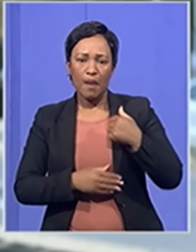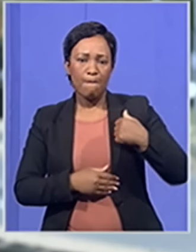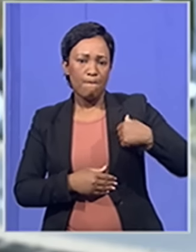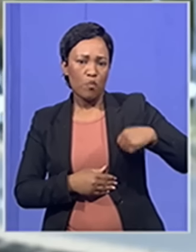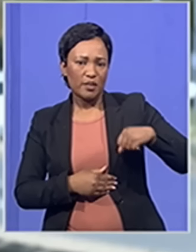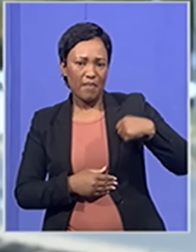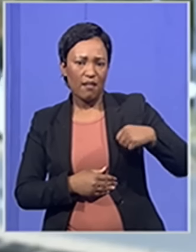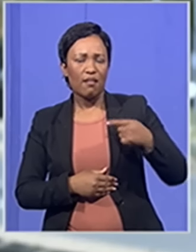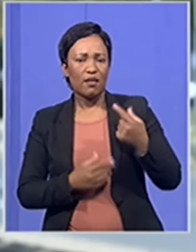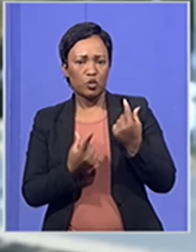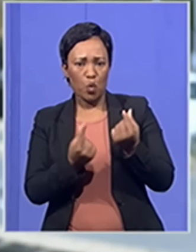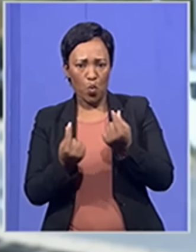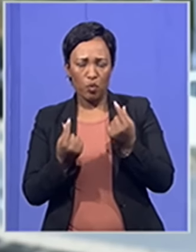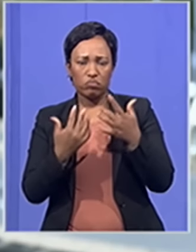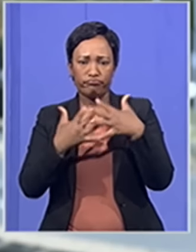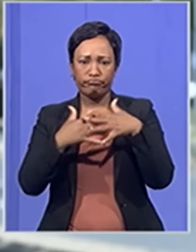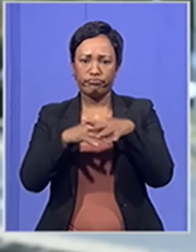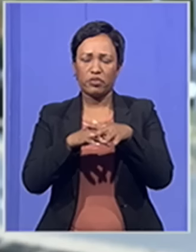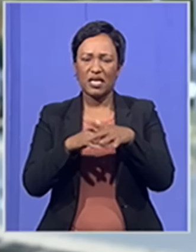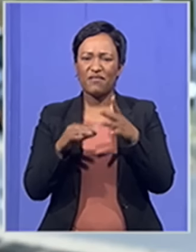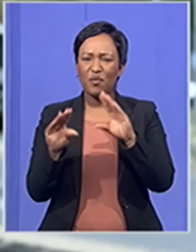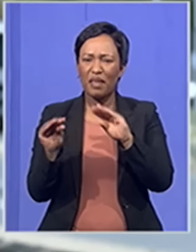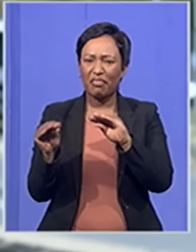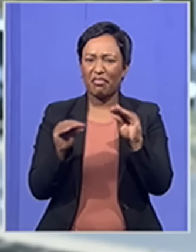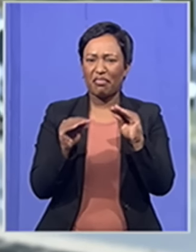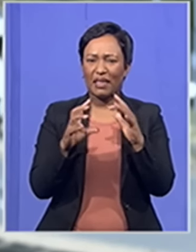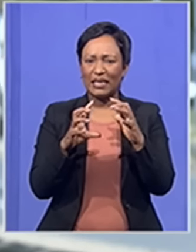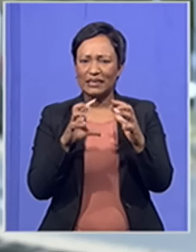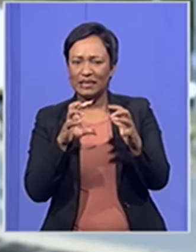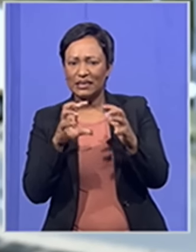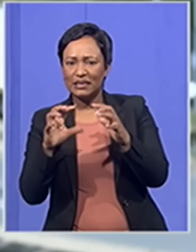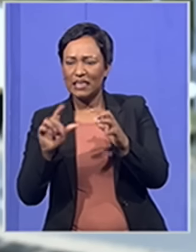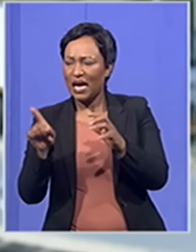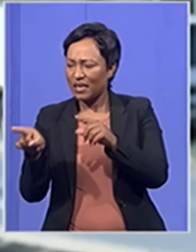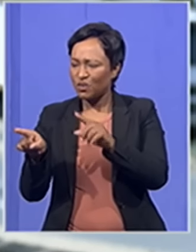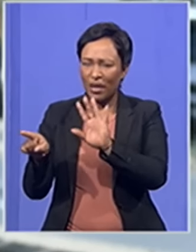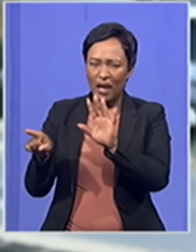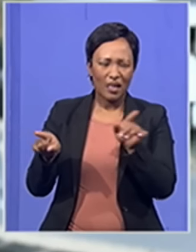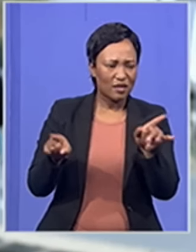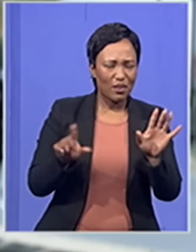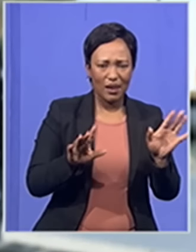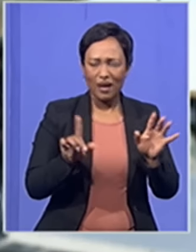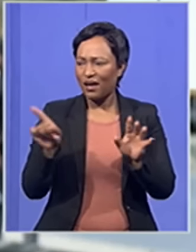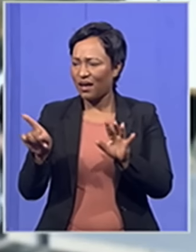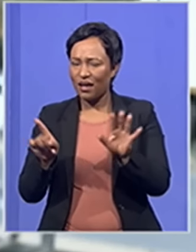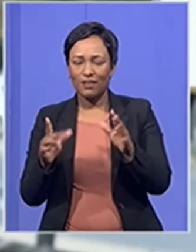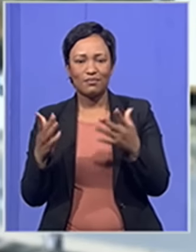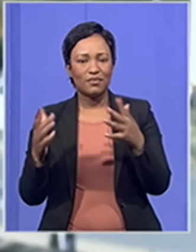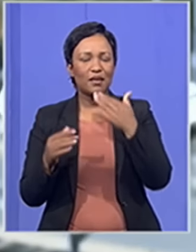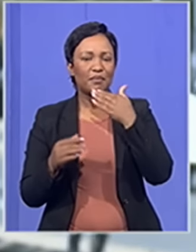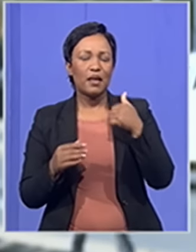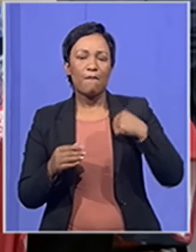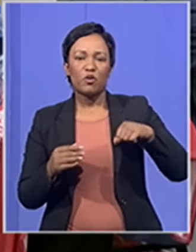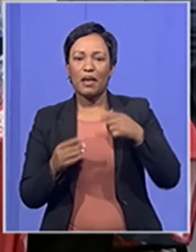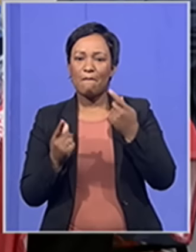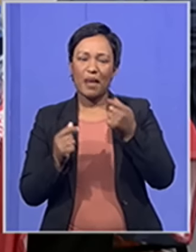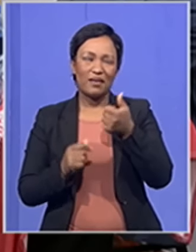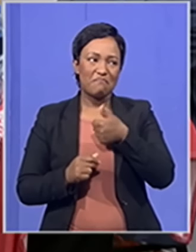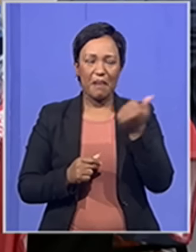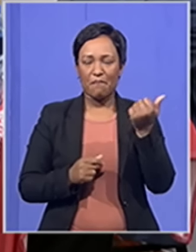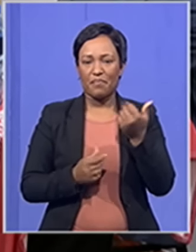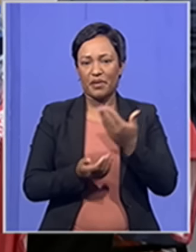di implemente and ha re ntse re gogana re o a sa nna teng go ra gore municipality ya go busa gape tšhelete. Bekeng